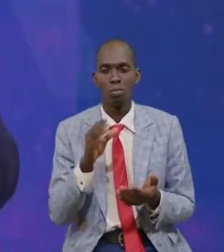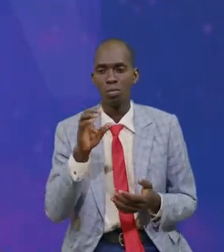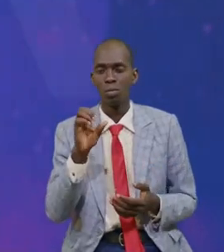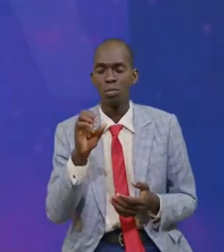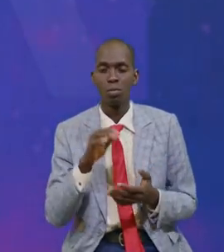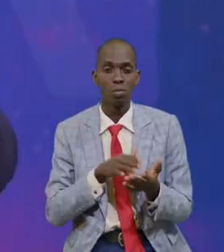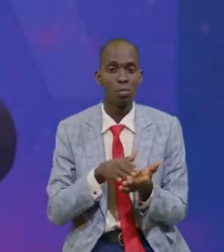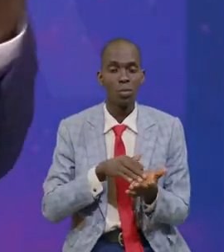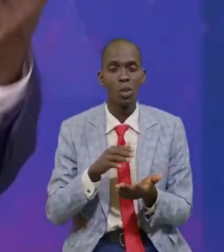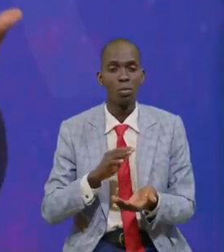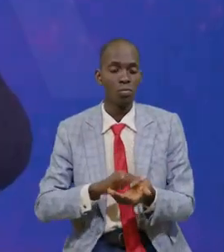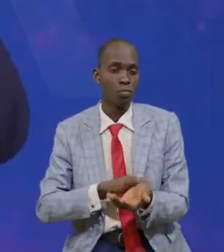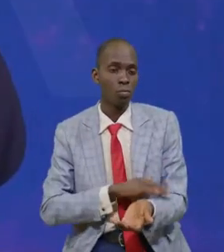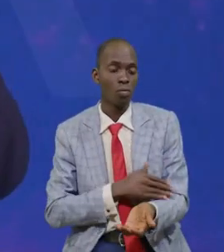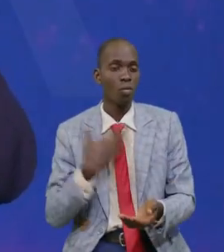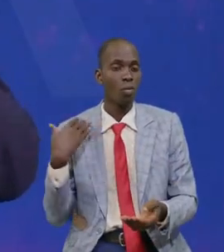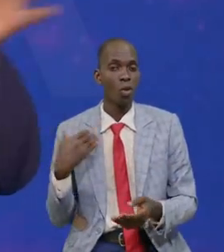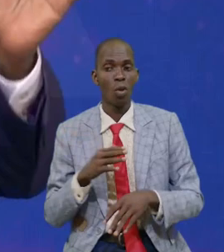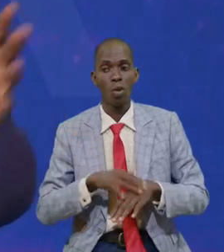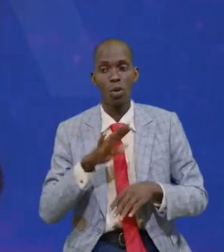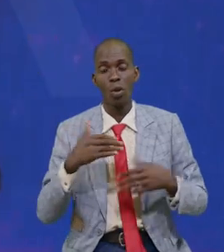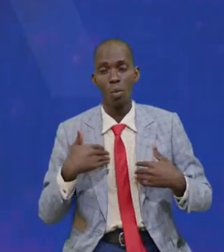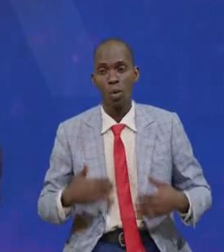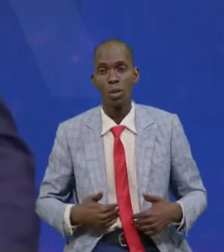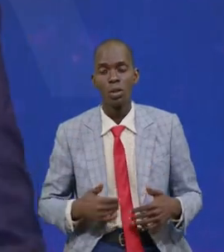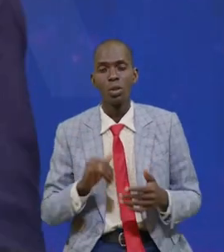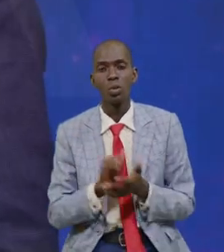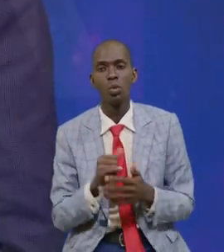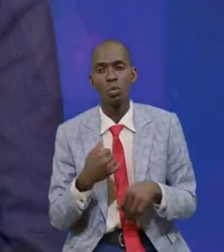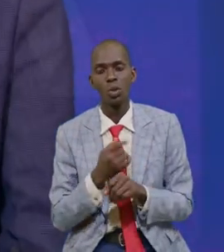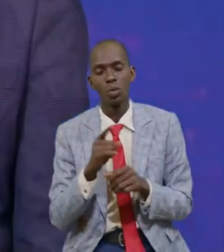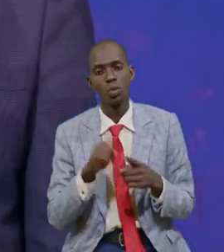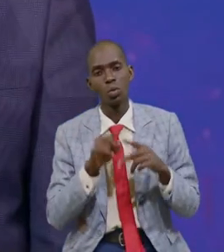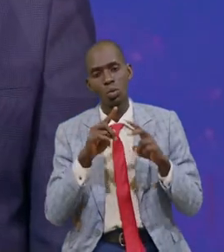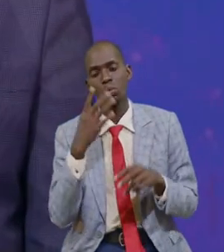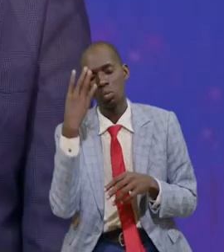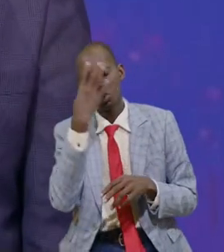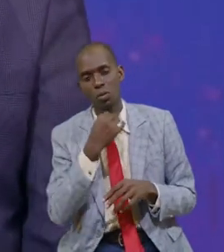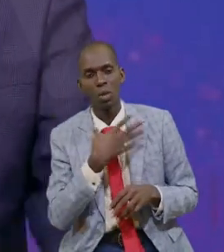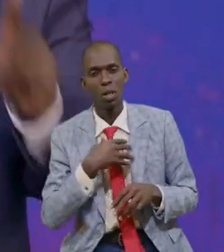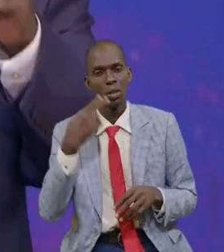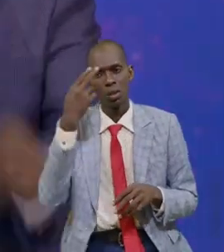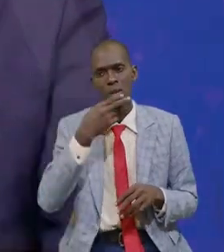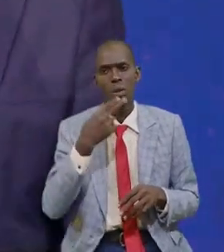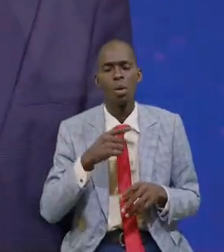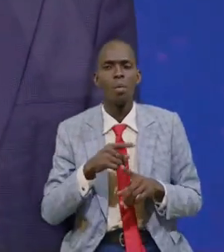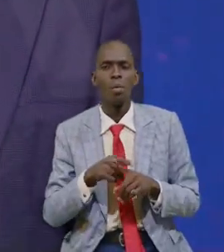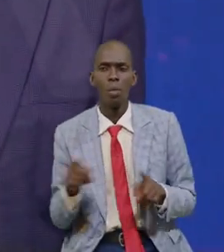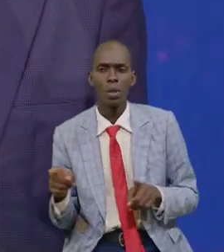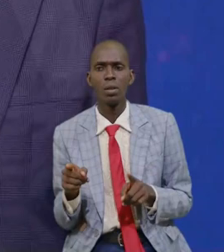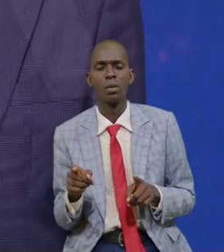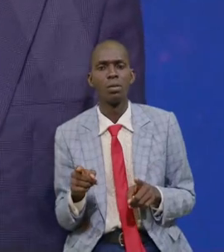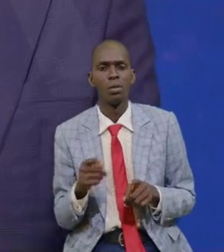to make you look good, beautiful, and handsome. But insult comes because of your